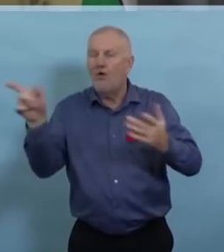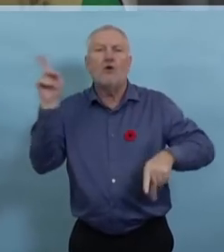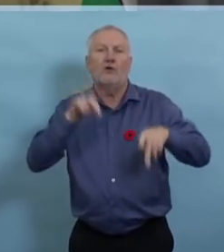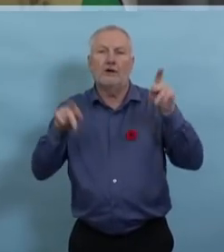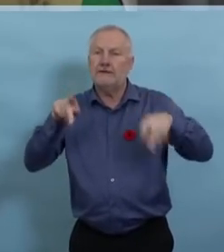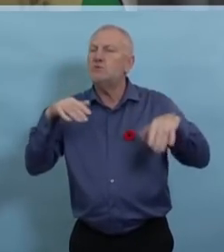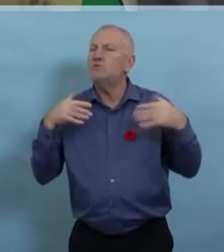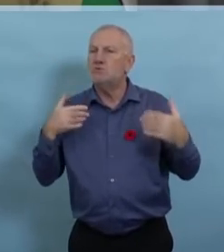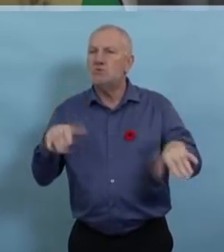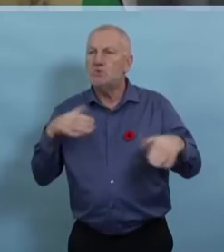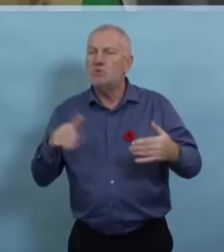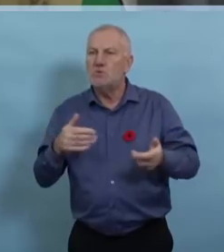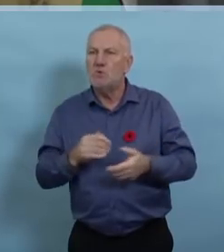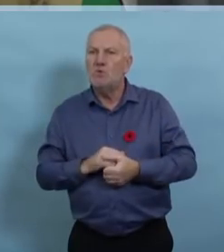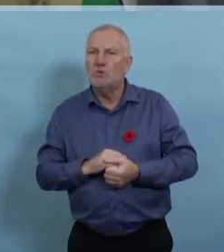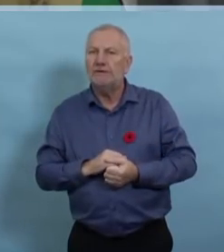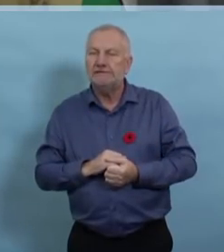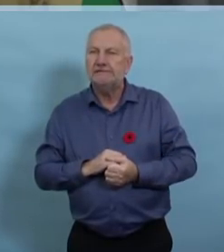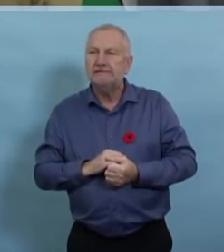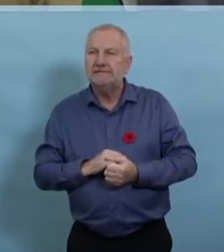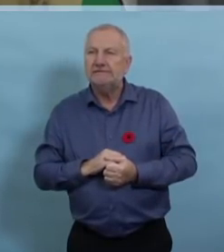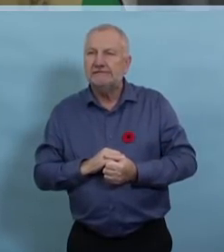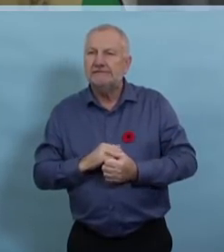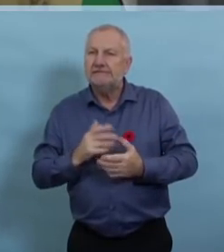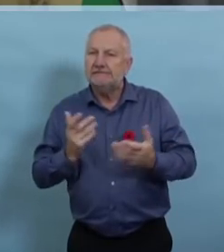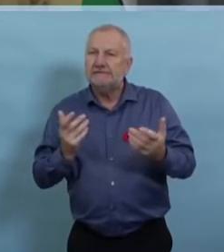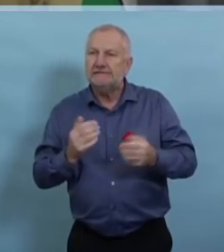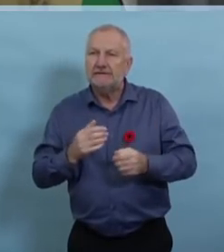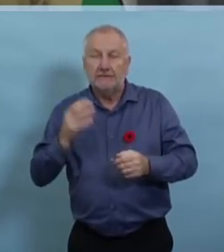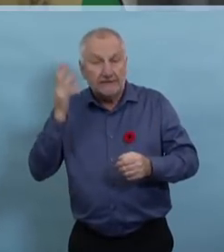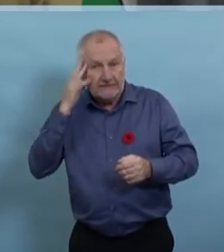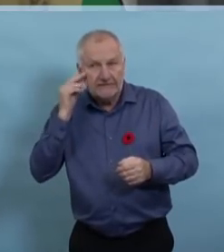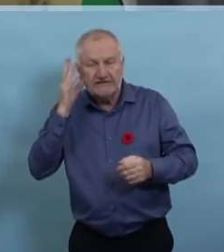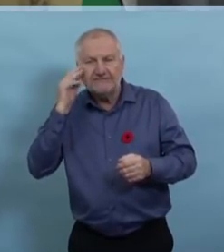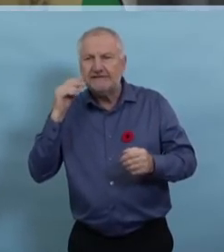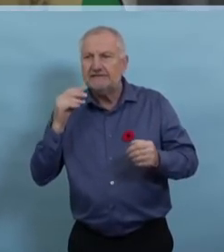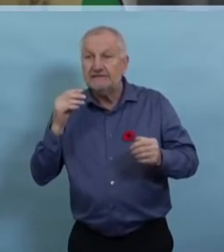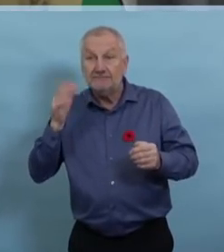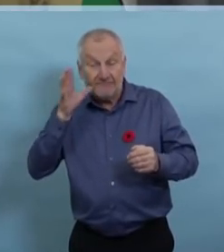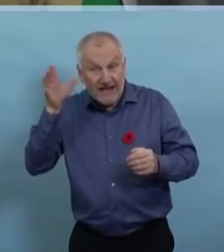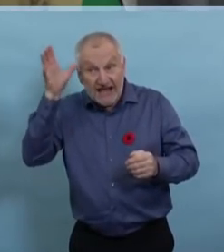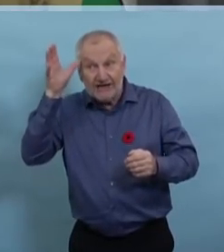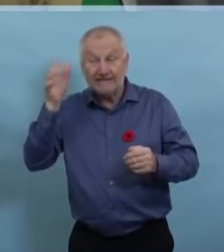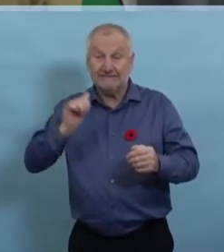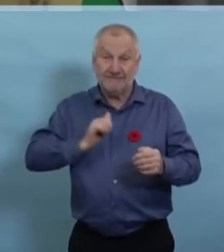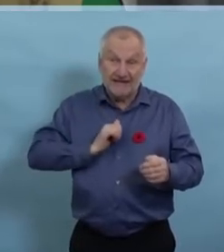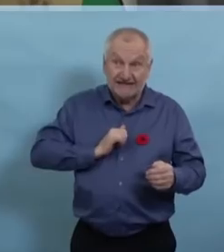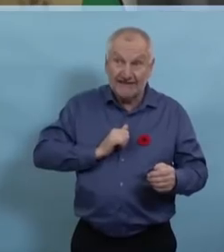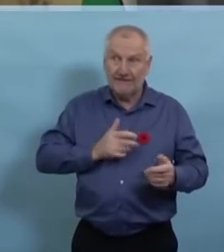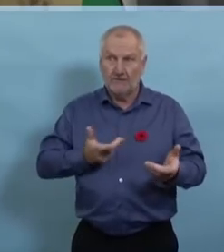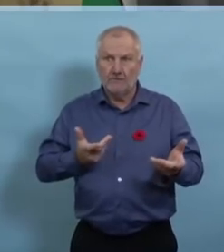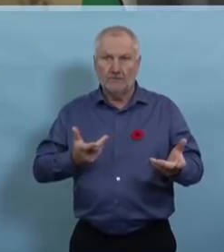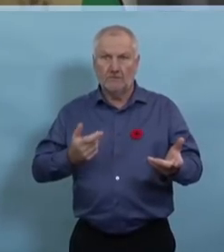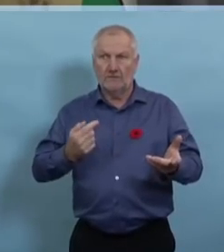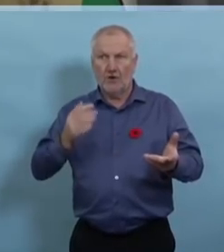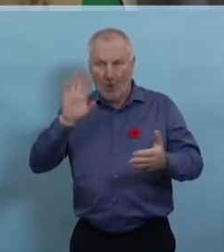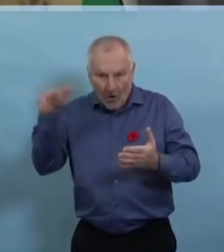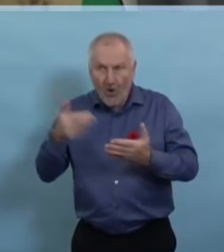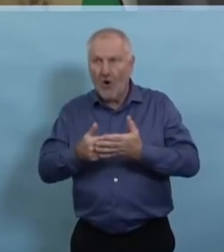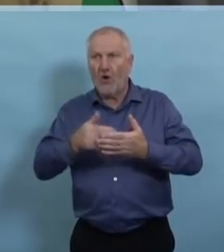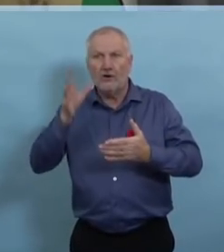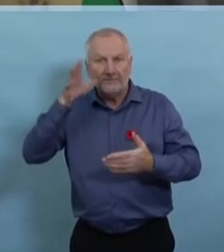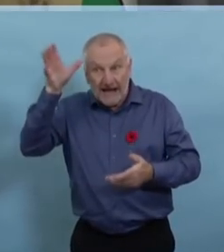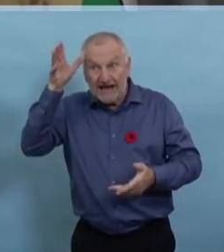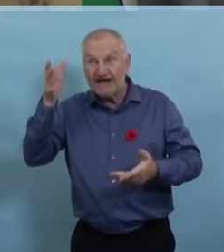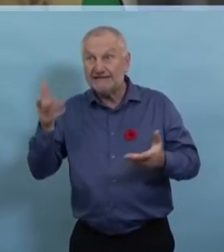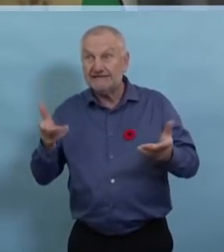want to say, as a parent myself, but I know that I would echo this on behalf of all parents in Manitoba, we're very appreciative of those who are